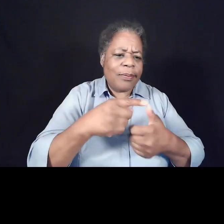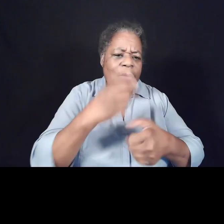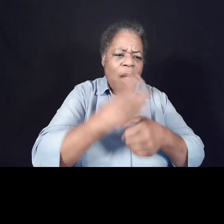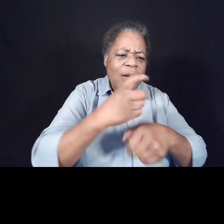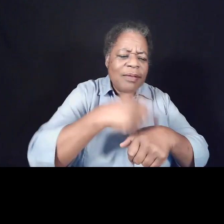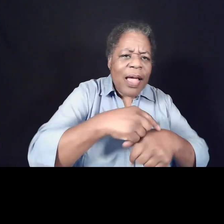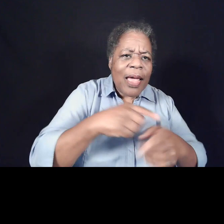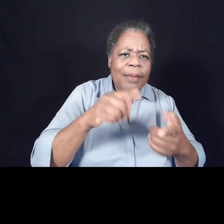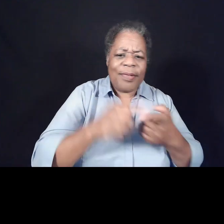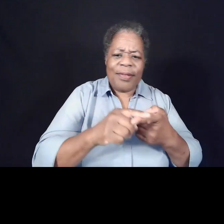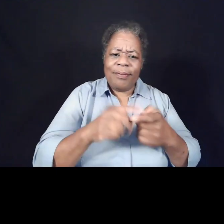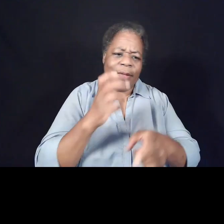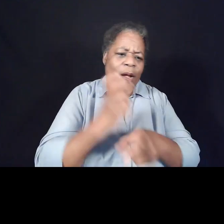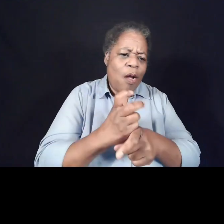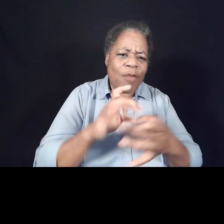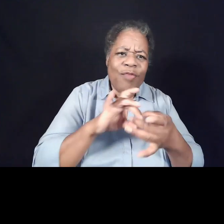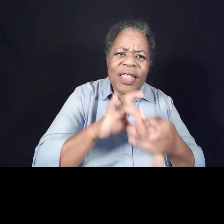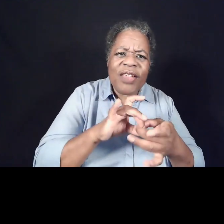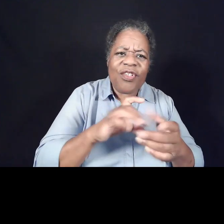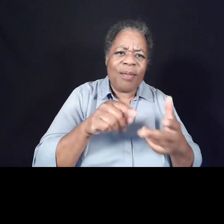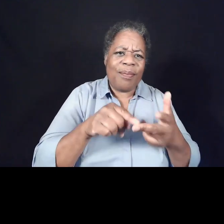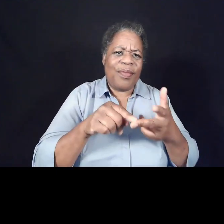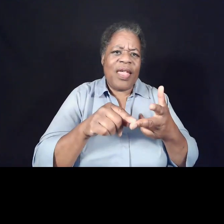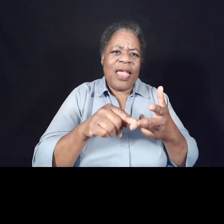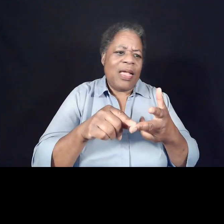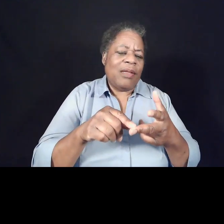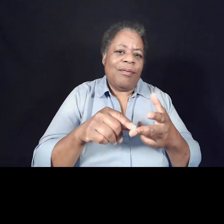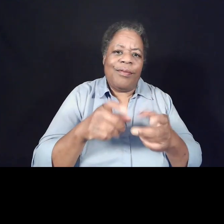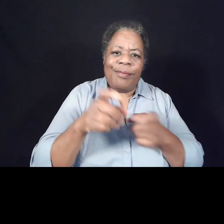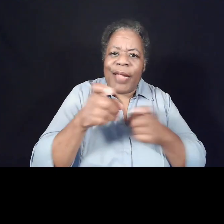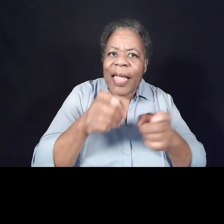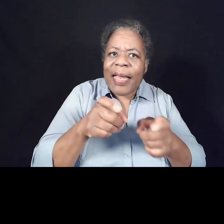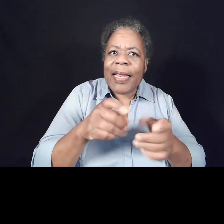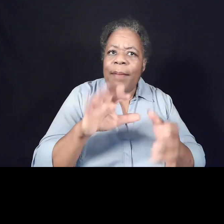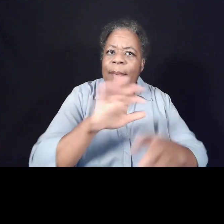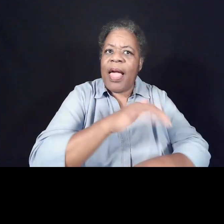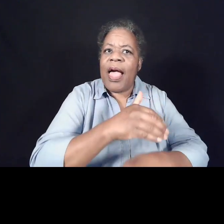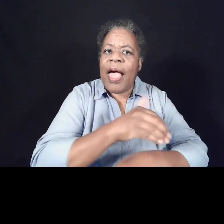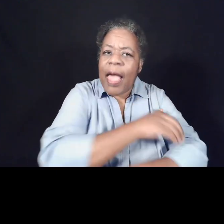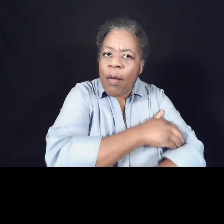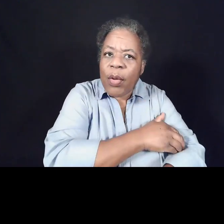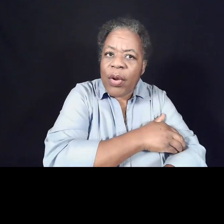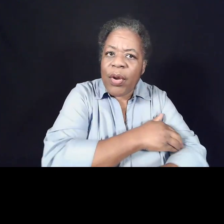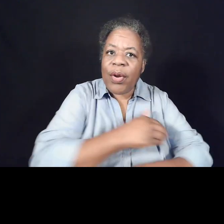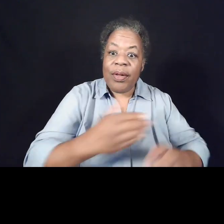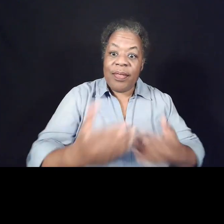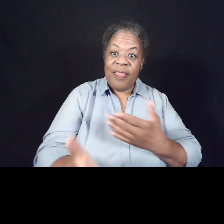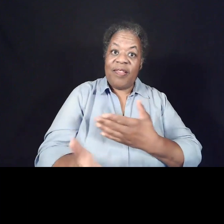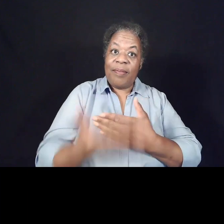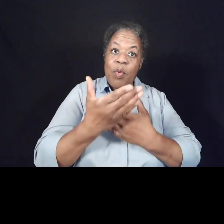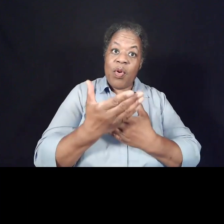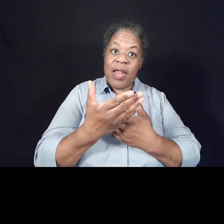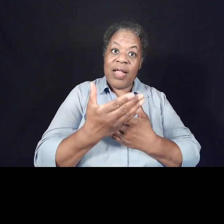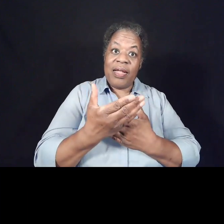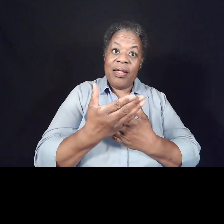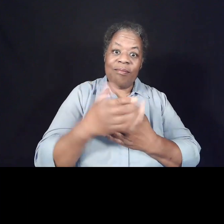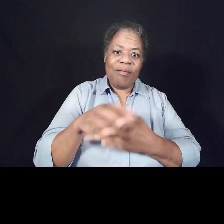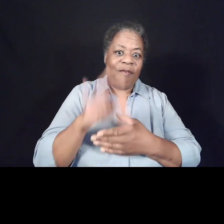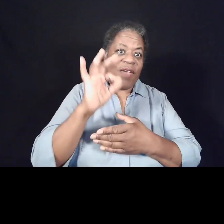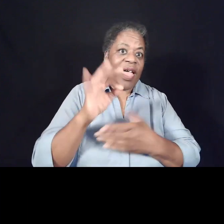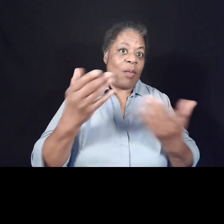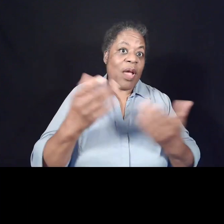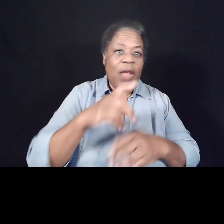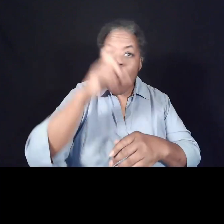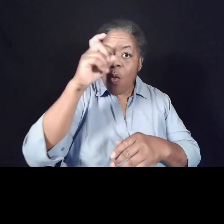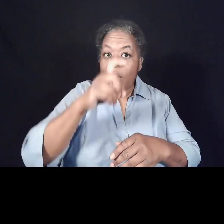difficult relationships, wisdom for handling power and wealth. Today, we're going to discover wisdom